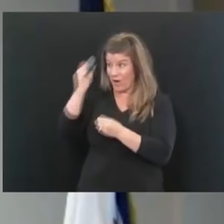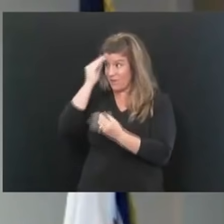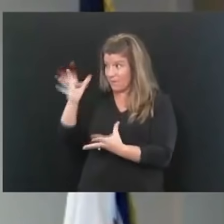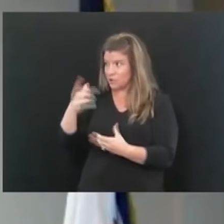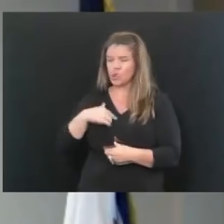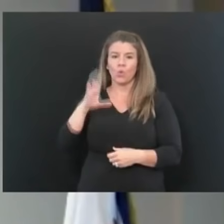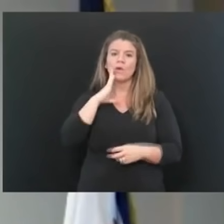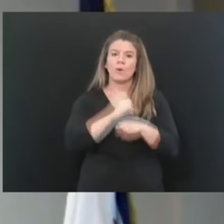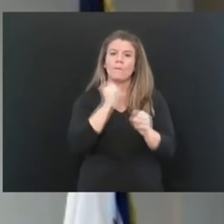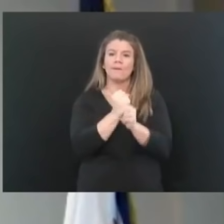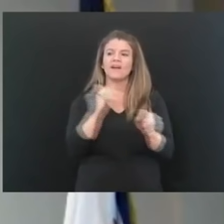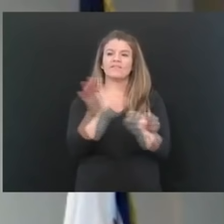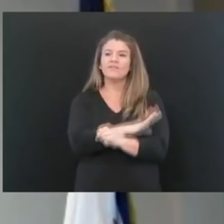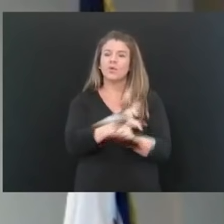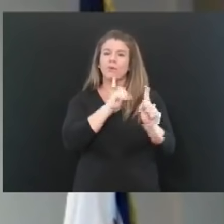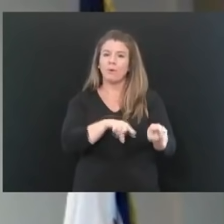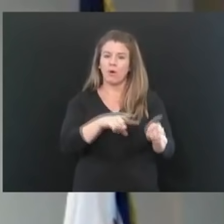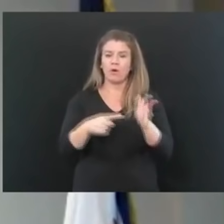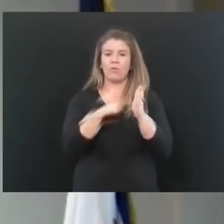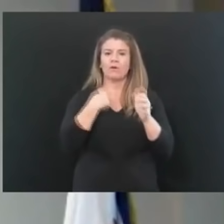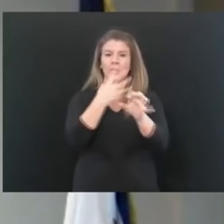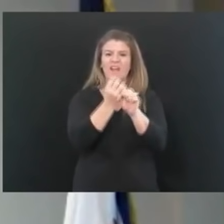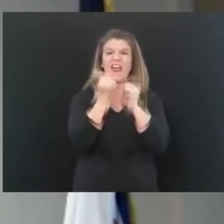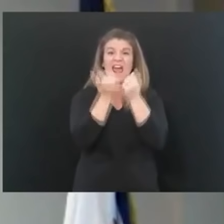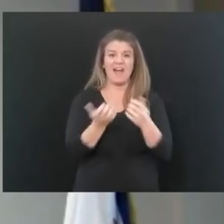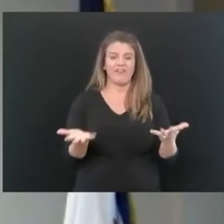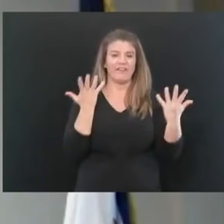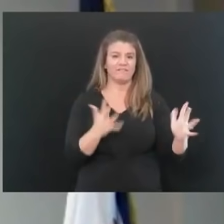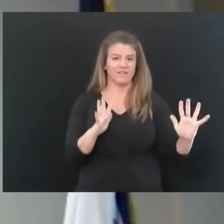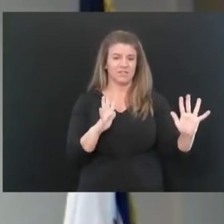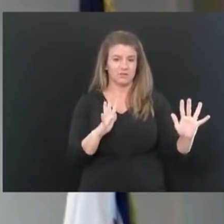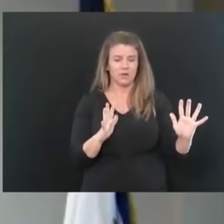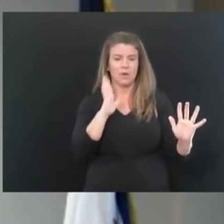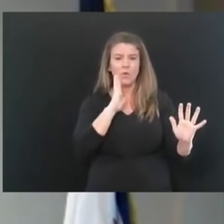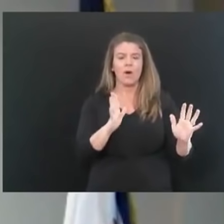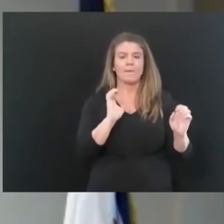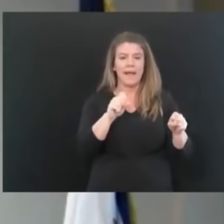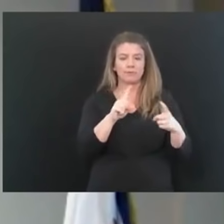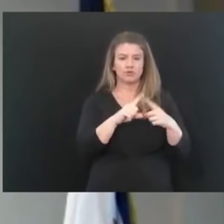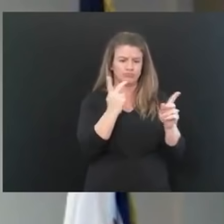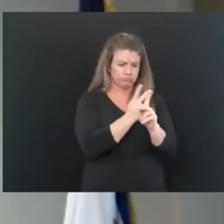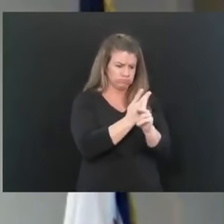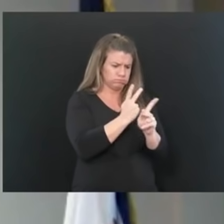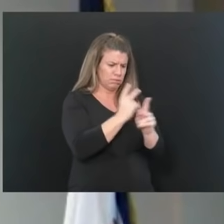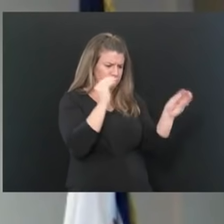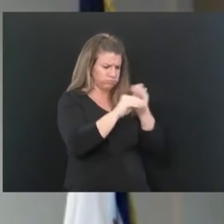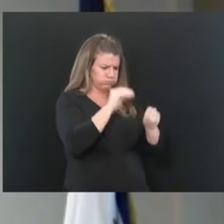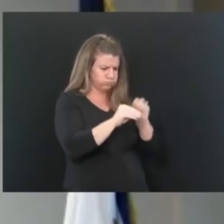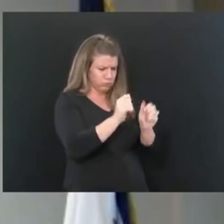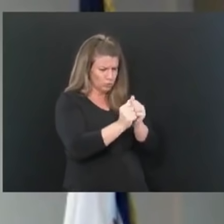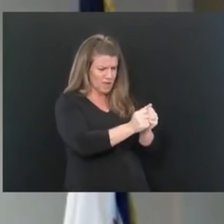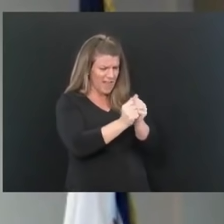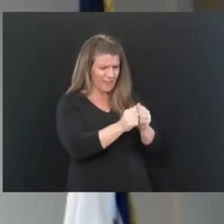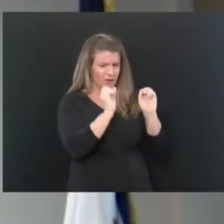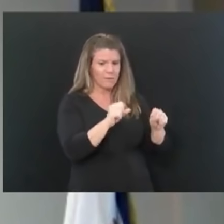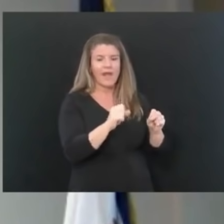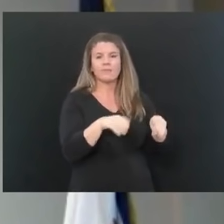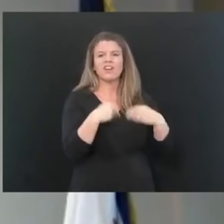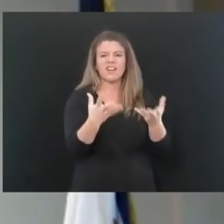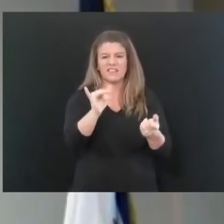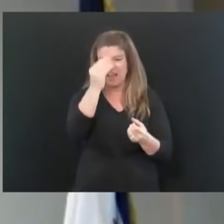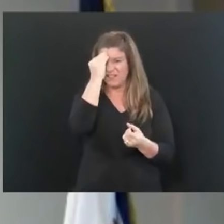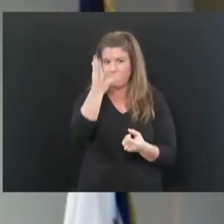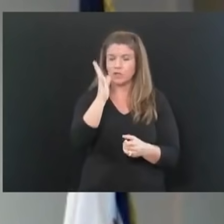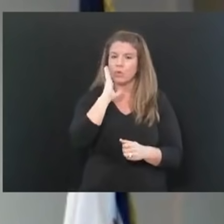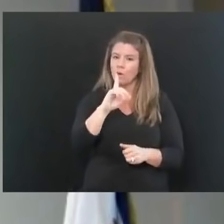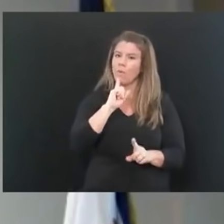that data is received and complete, and we can compile that. Either Kathy or Dr. Slim or I will